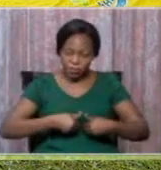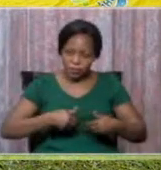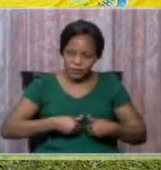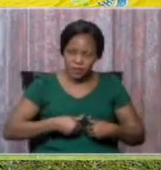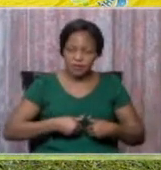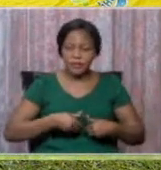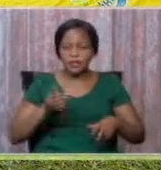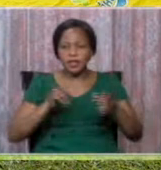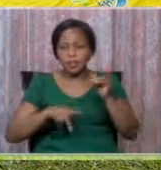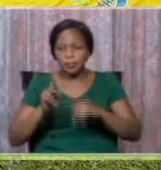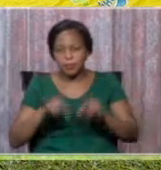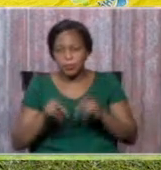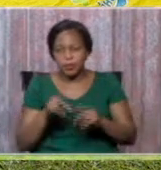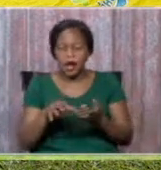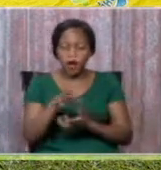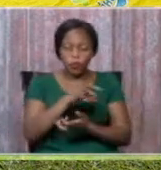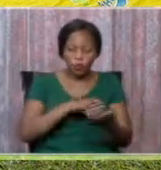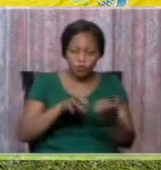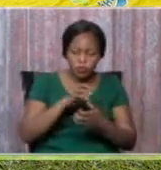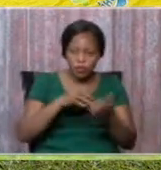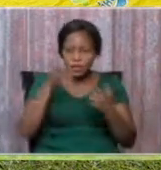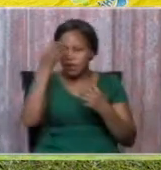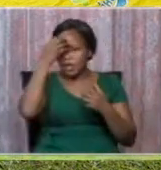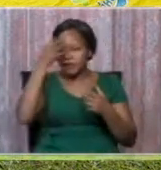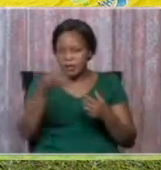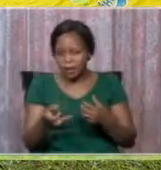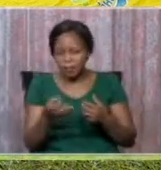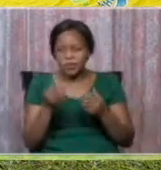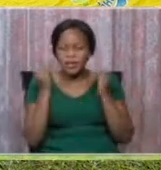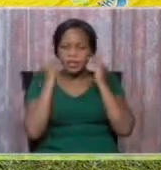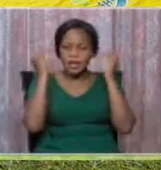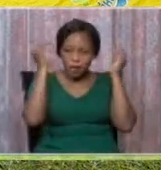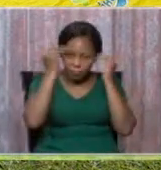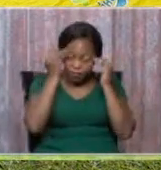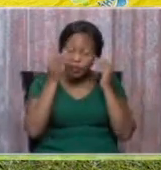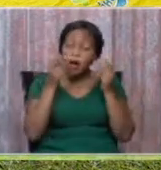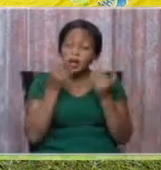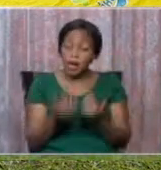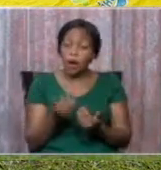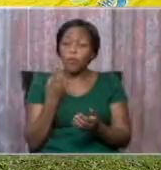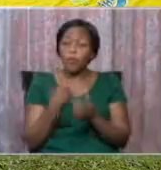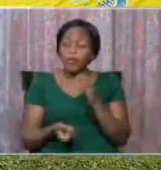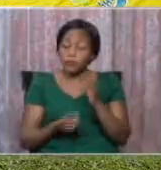us what happened when they were growing up? Did you ever feel sad or lonely?